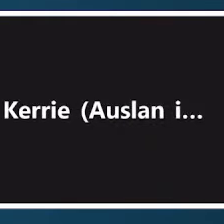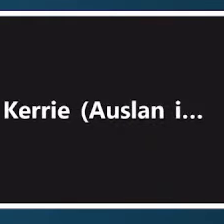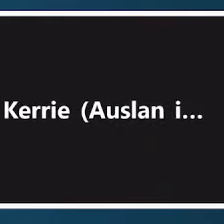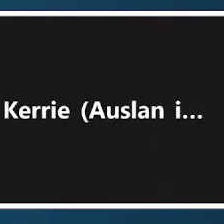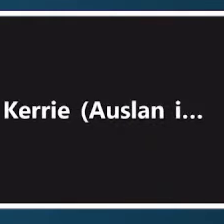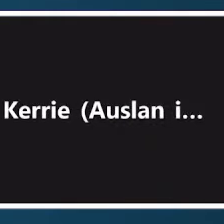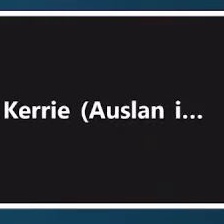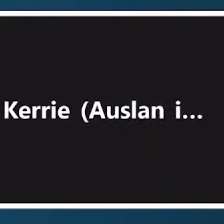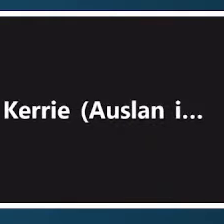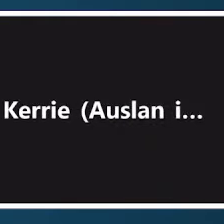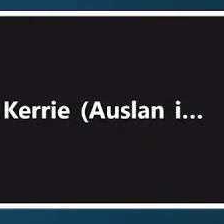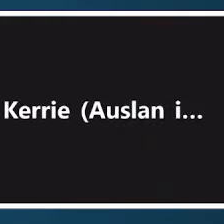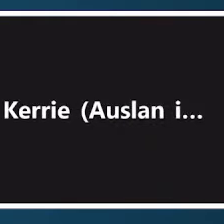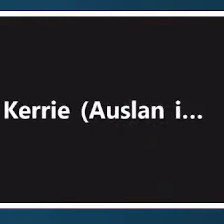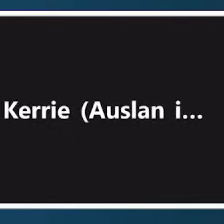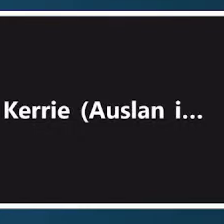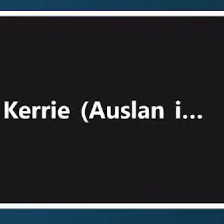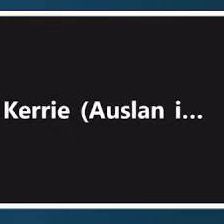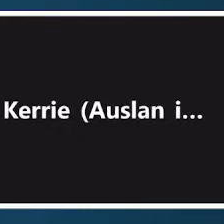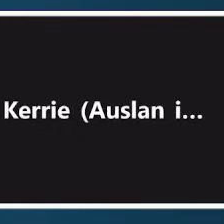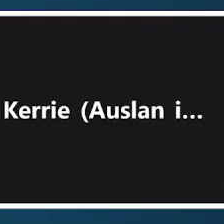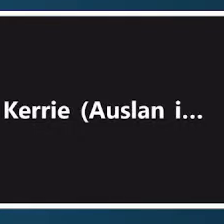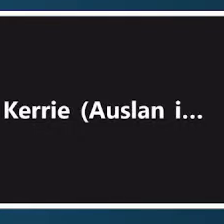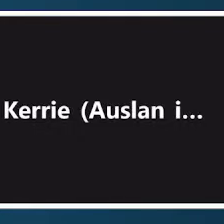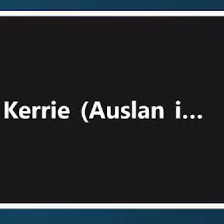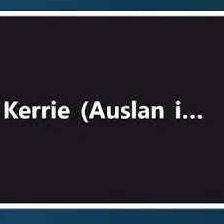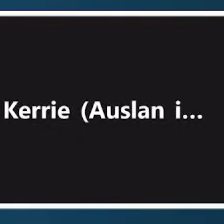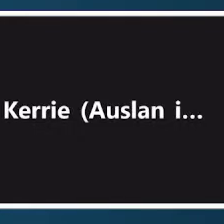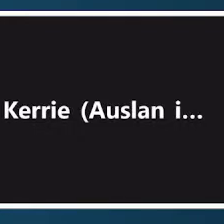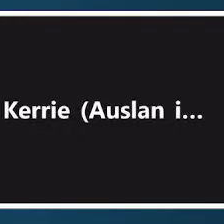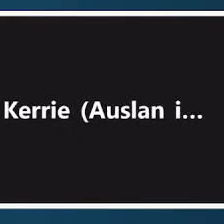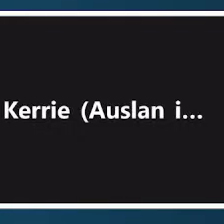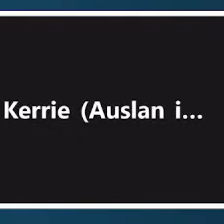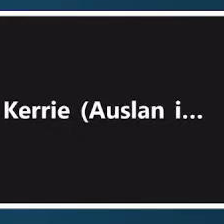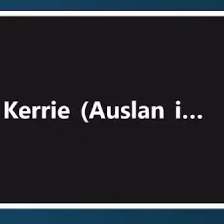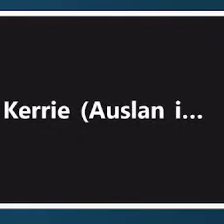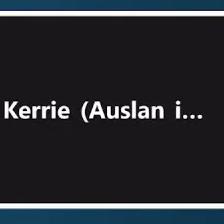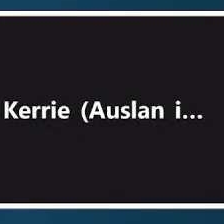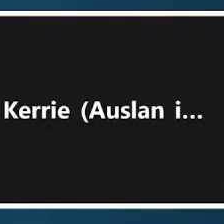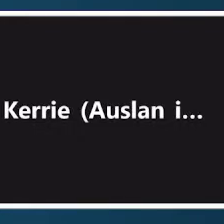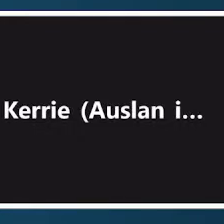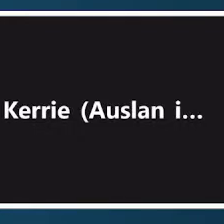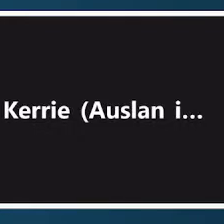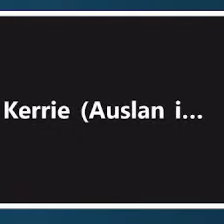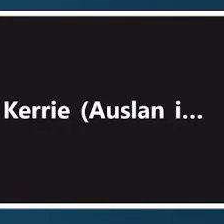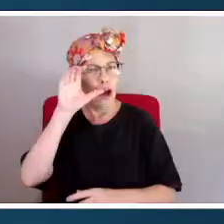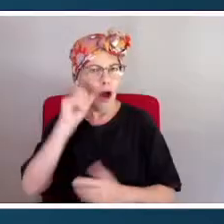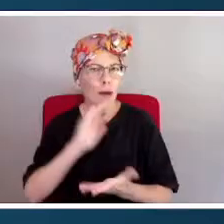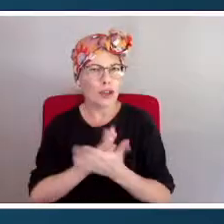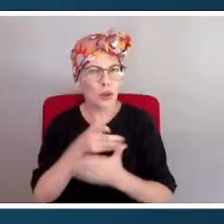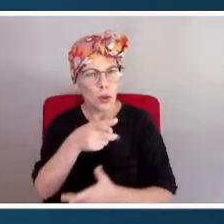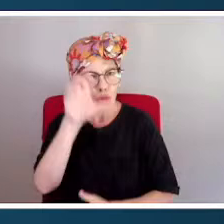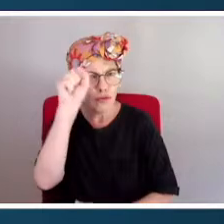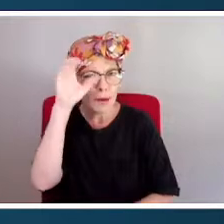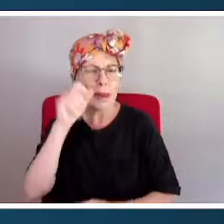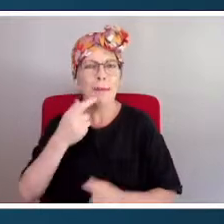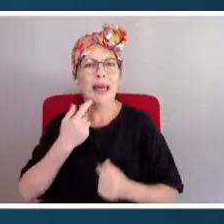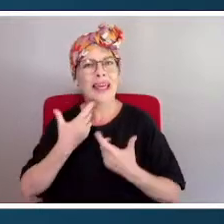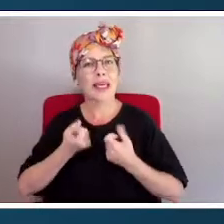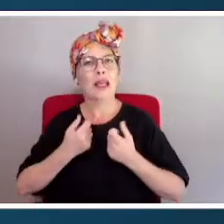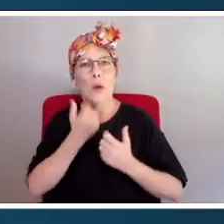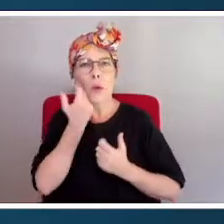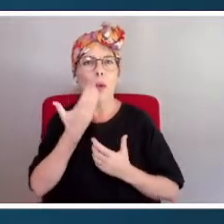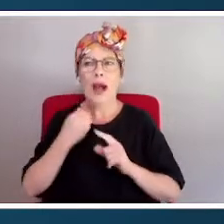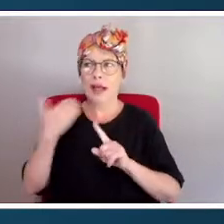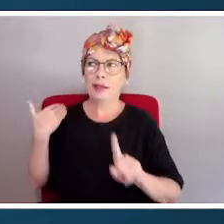guest. I love this conference. This conference, as many of you know, used to be at the beginning of the year, and it really marked the celebration of the start of